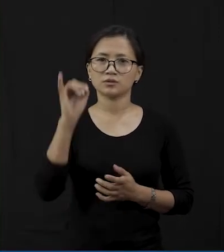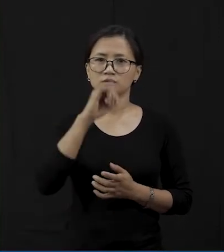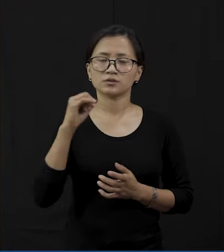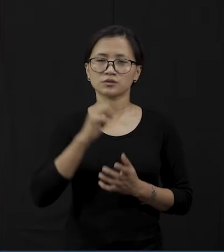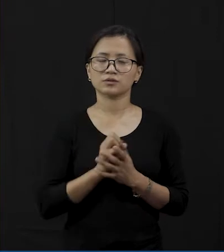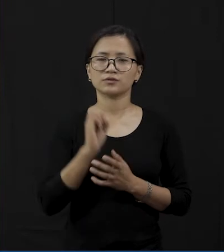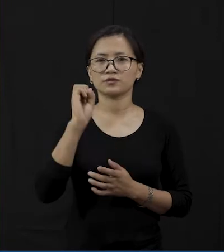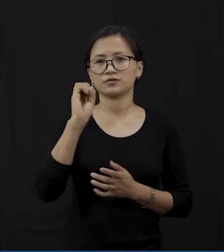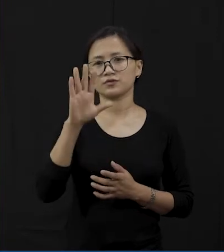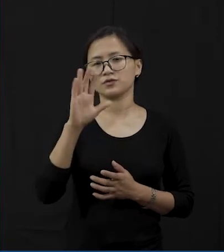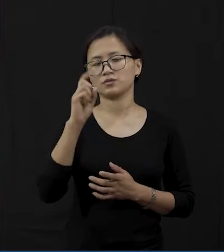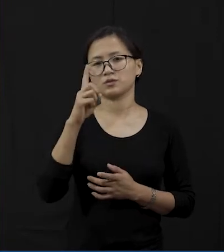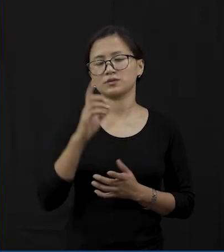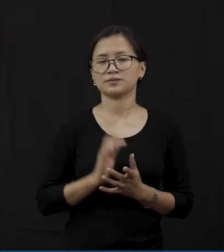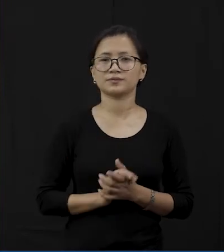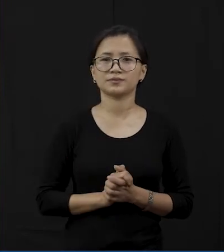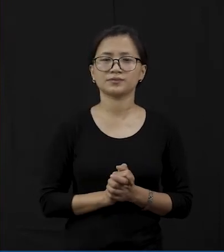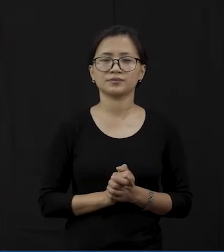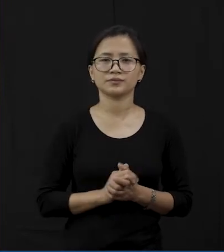651,